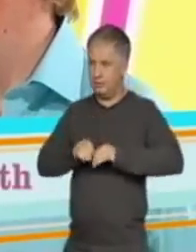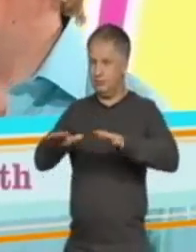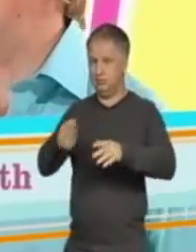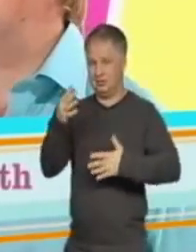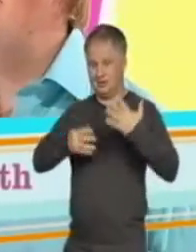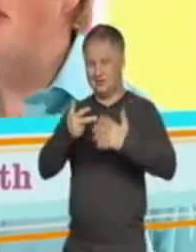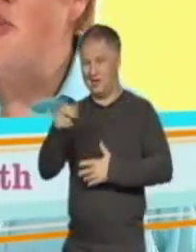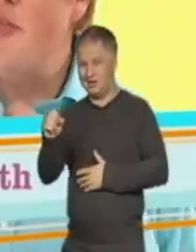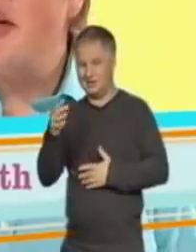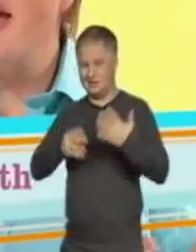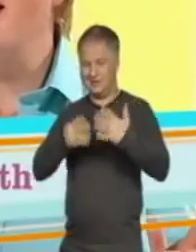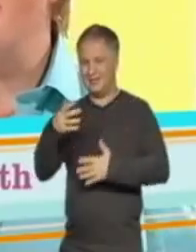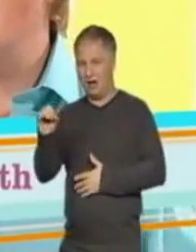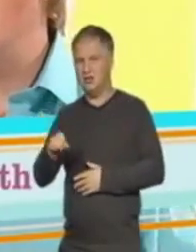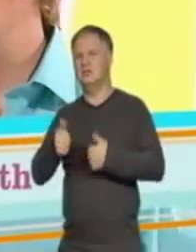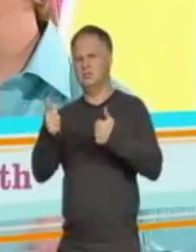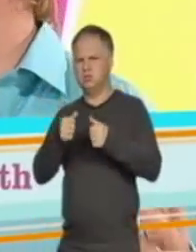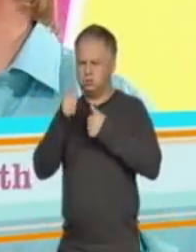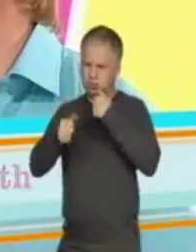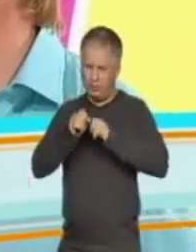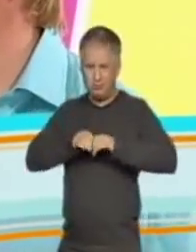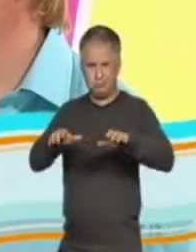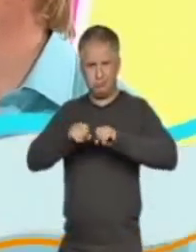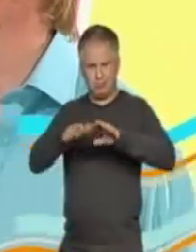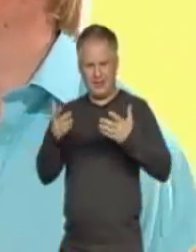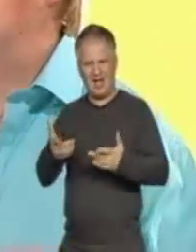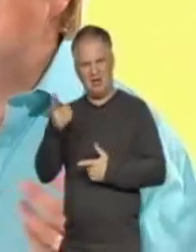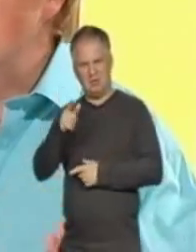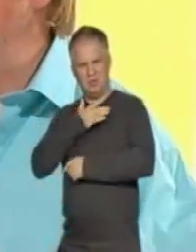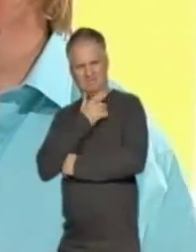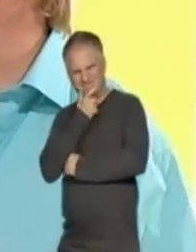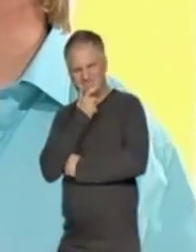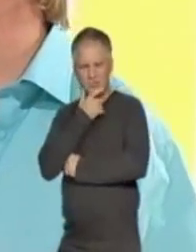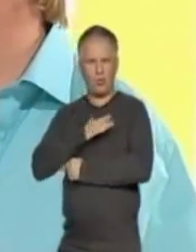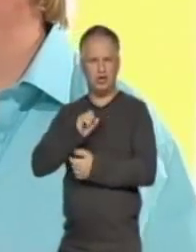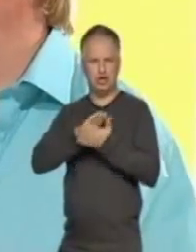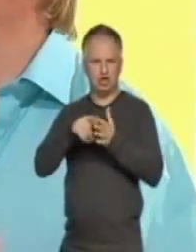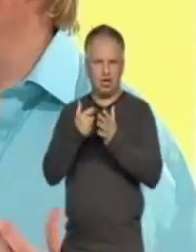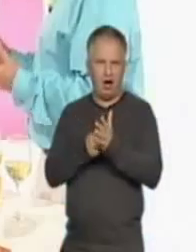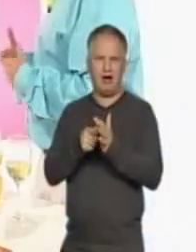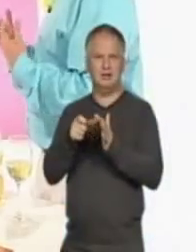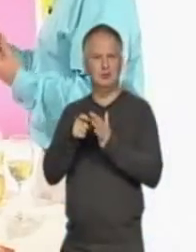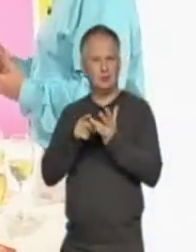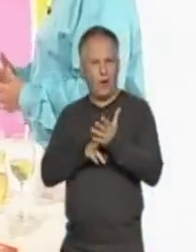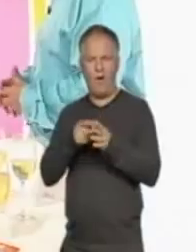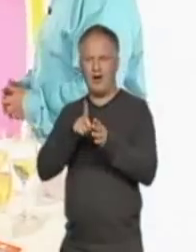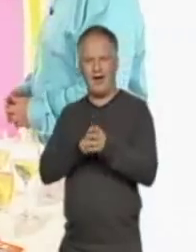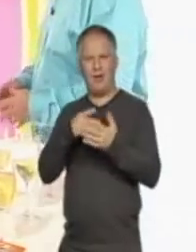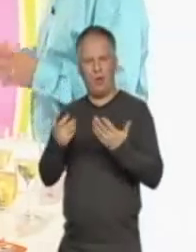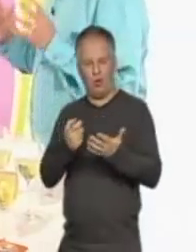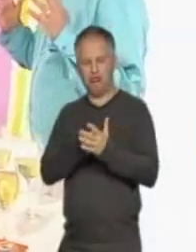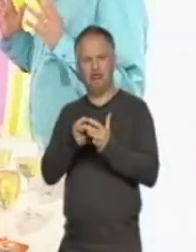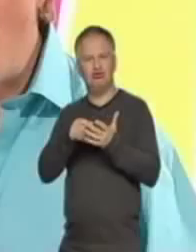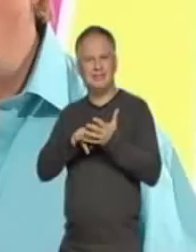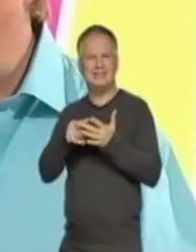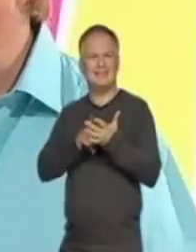popular. These days, people are drifting away a little bit, thinking, well, I want to try something different. I'm going to go for a Chardonnay or a Riesling, richer, fruitier flavours. But